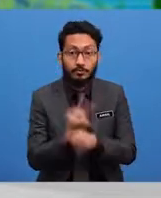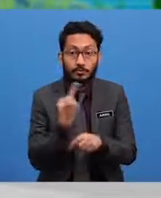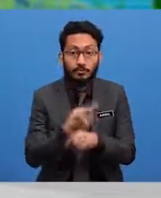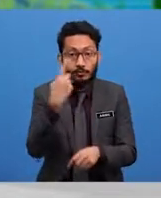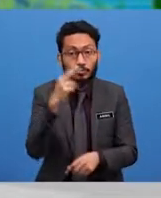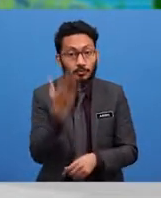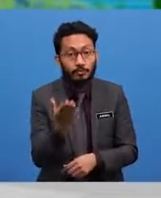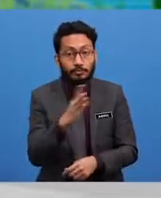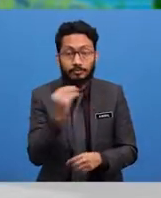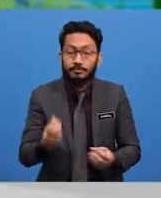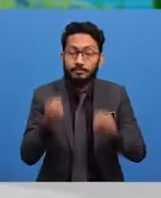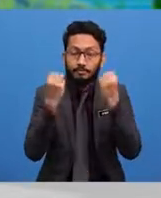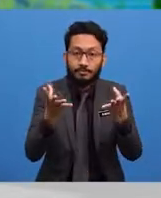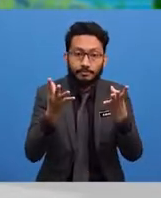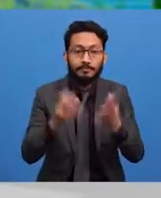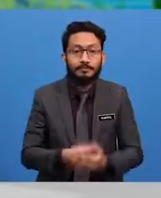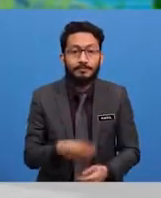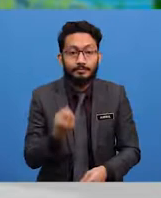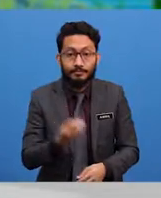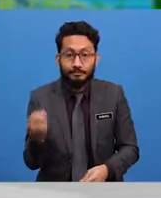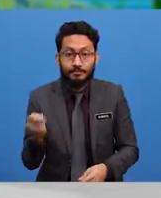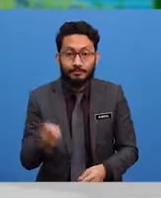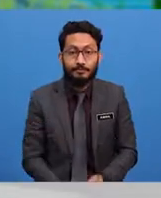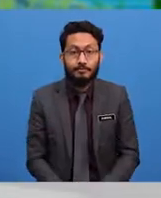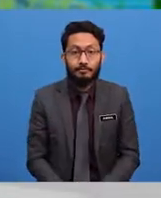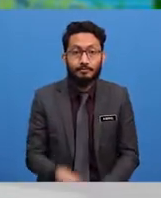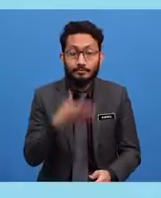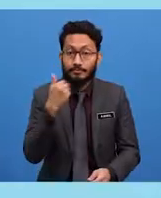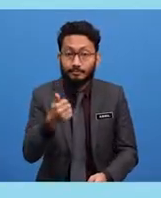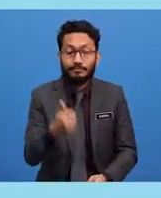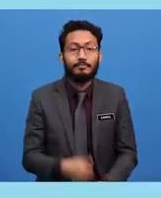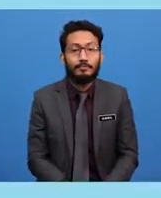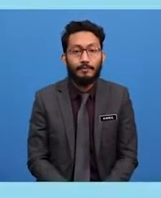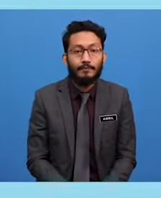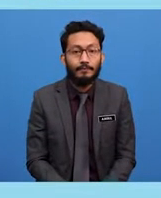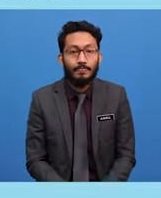you and plural subject. Good luck!